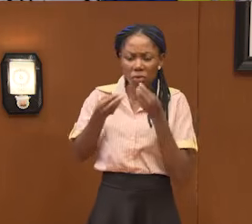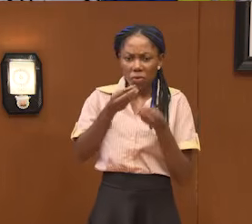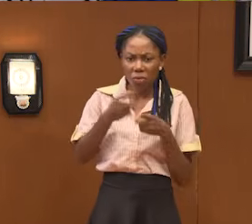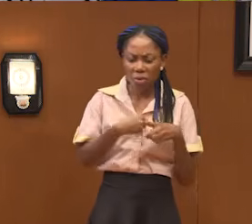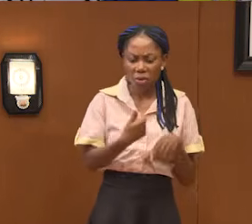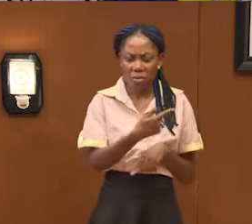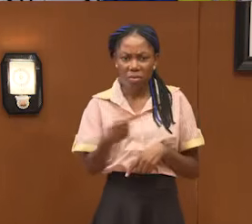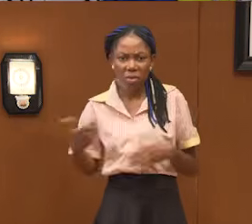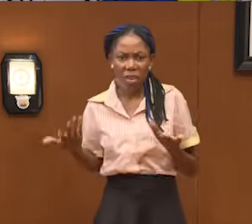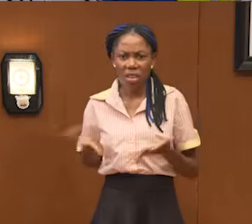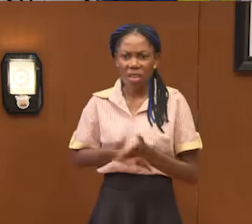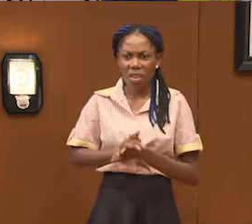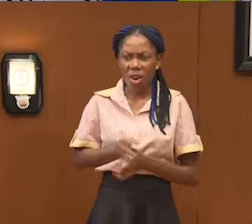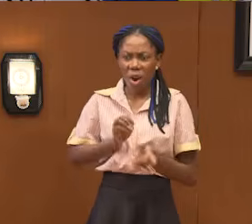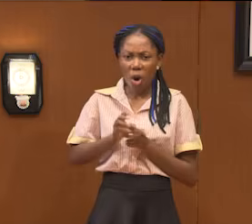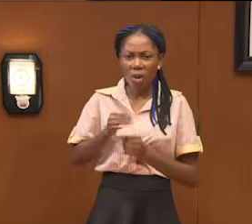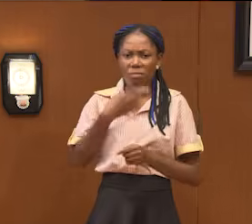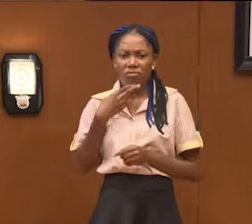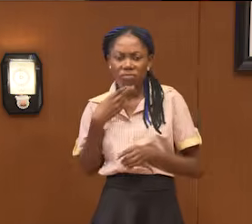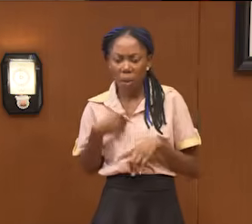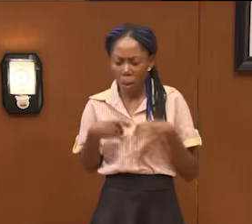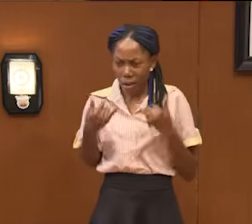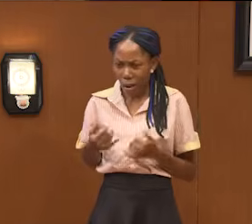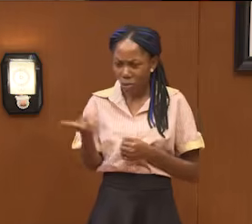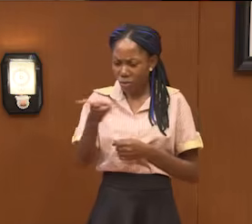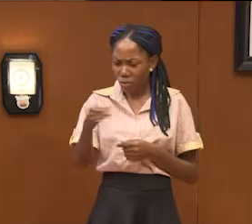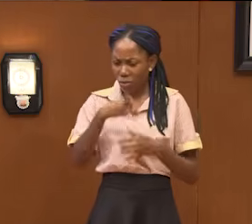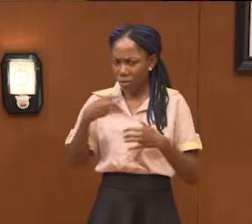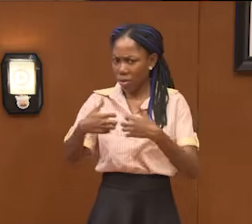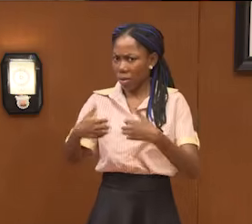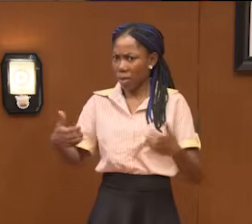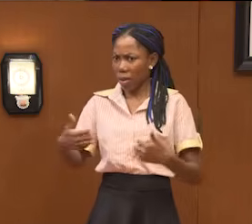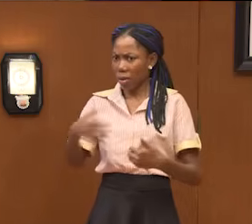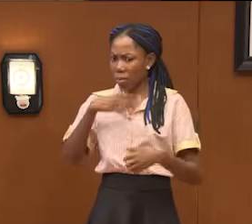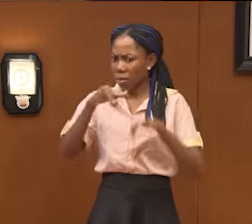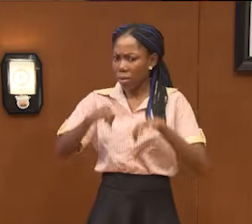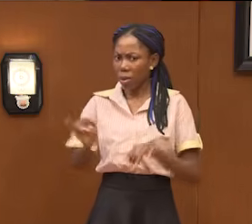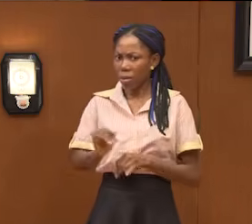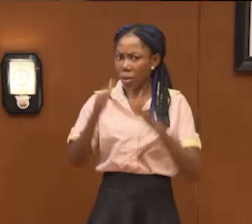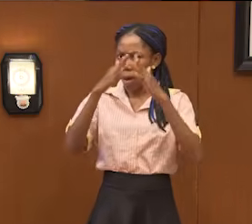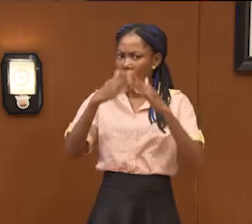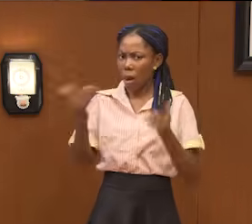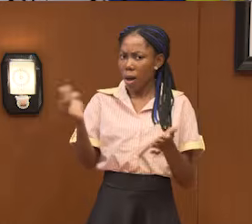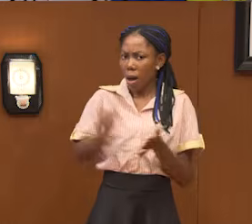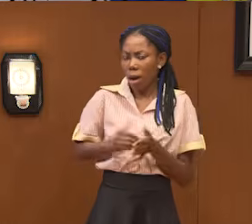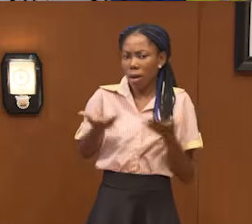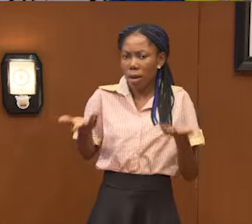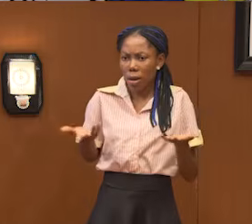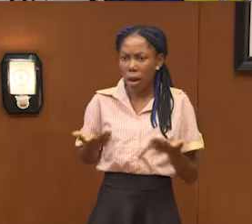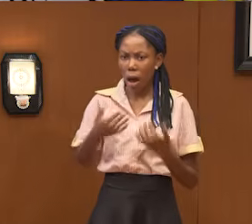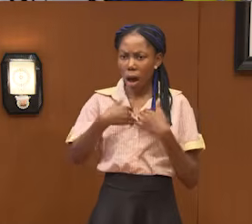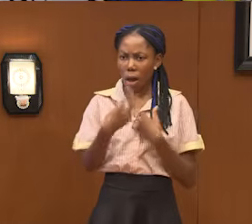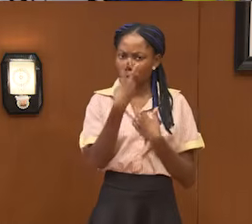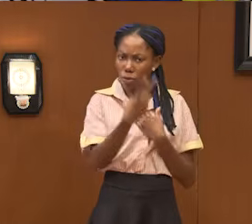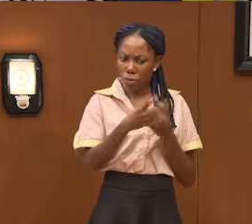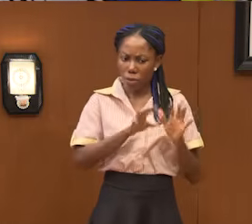all she has to do is just probably make soup. But now, you are not living together. Do you understand me? Understand. There are 2 children